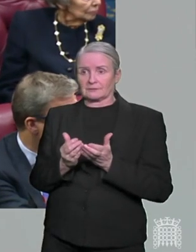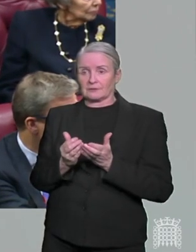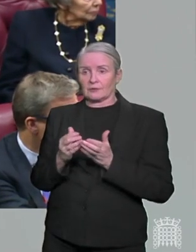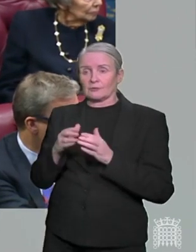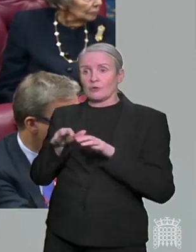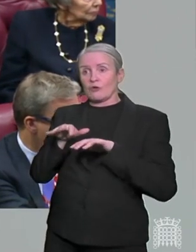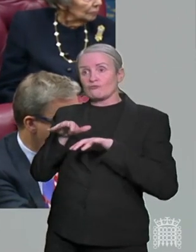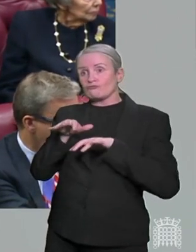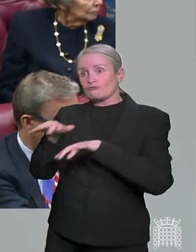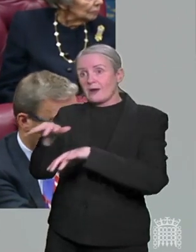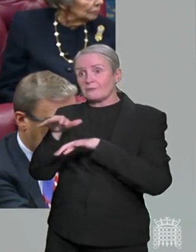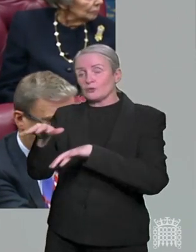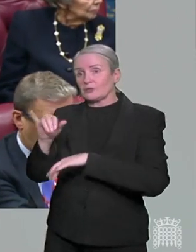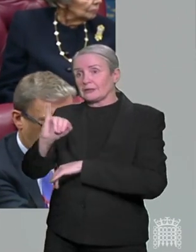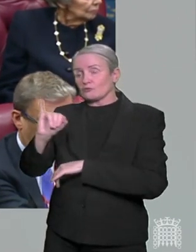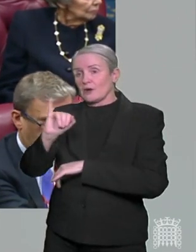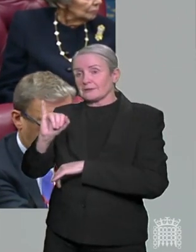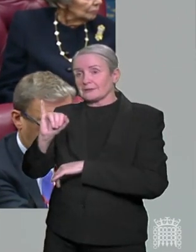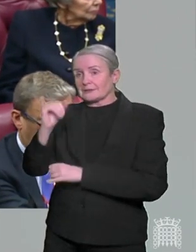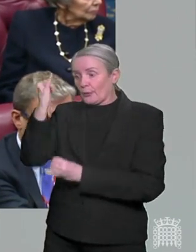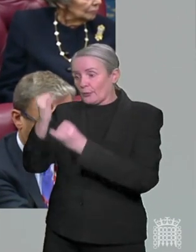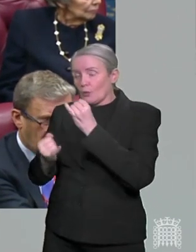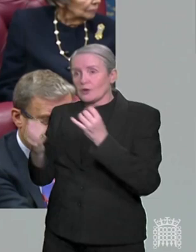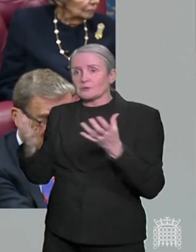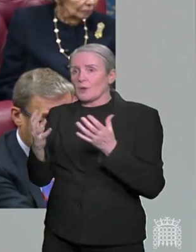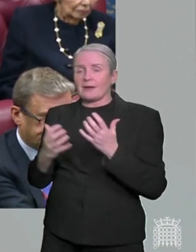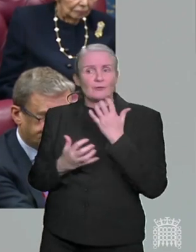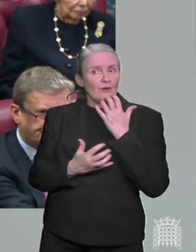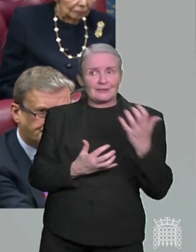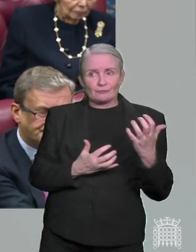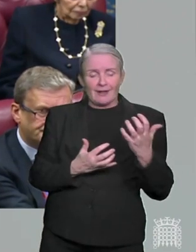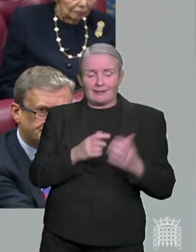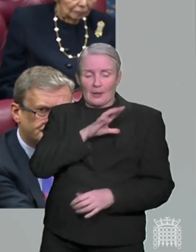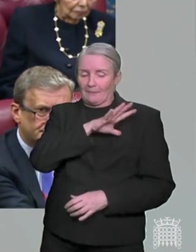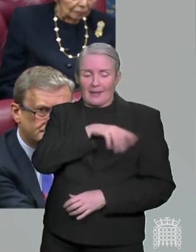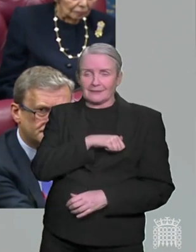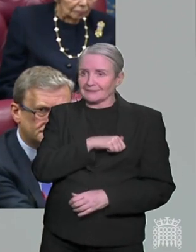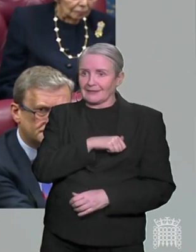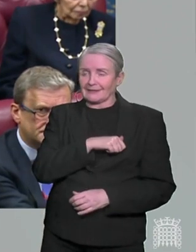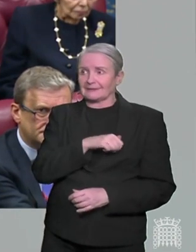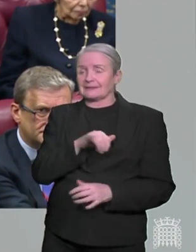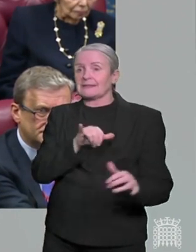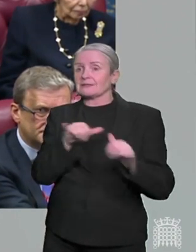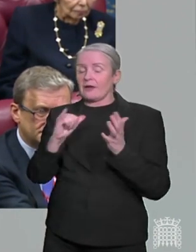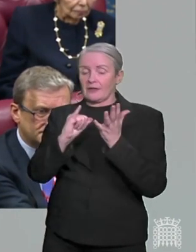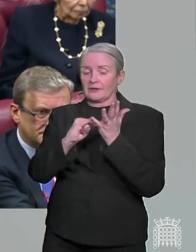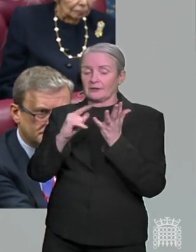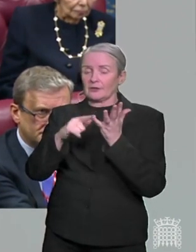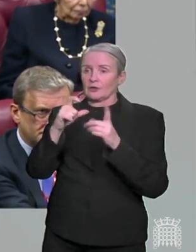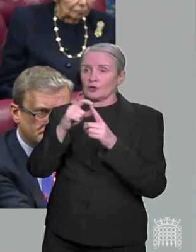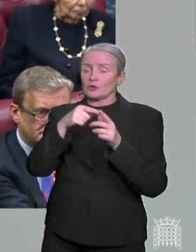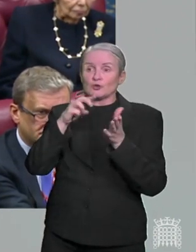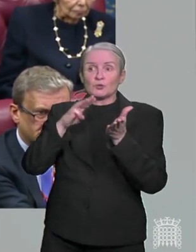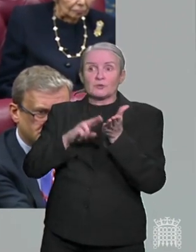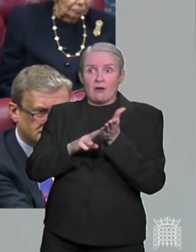crisis? It's not in Israel or in the Palestinian territories. It is either in Sudan, where about